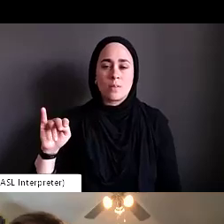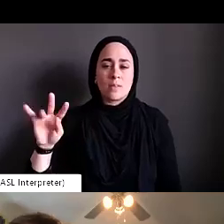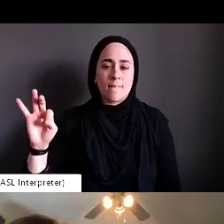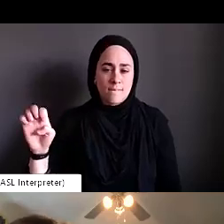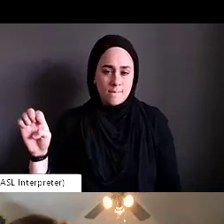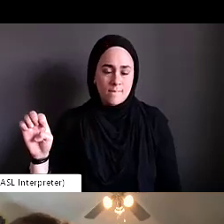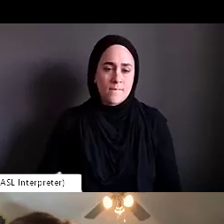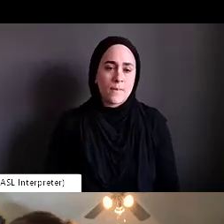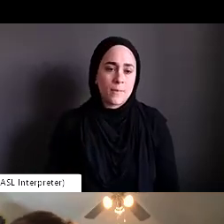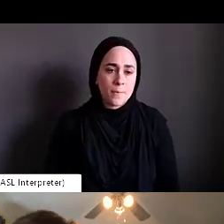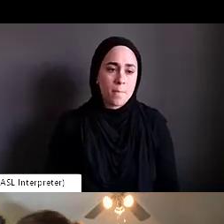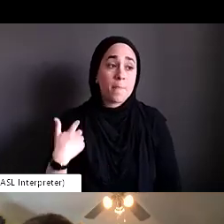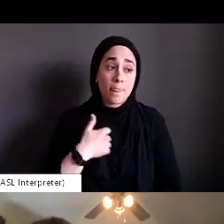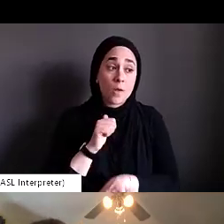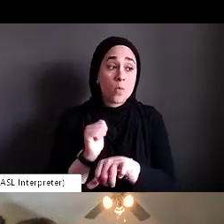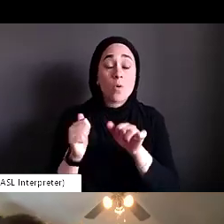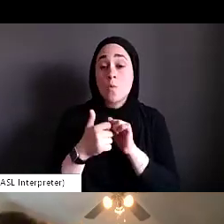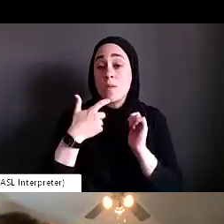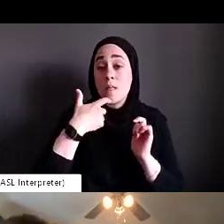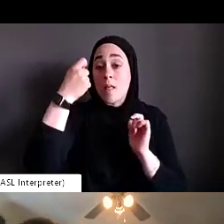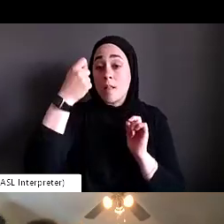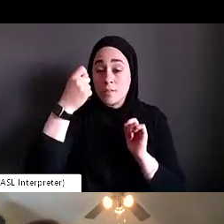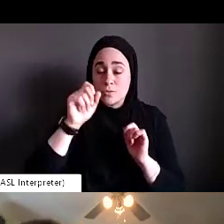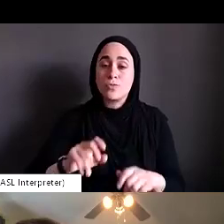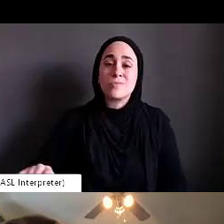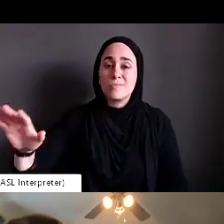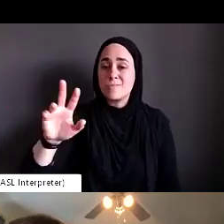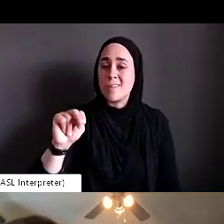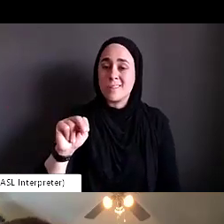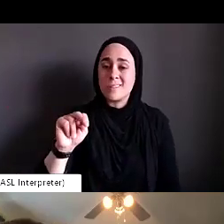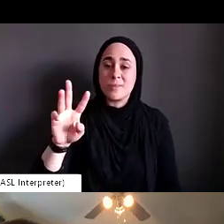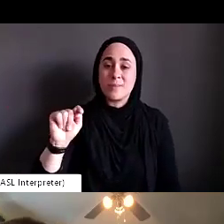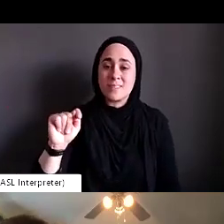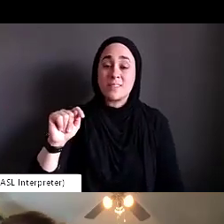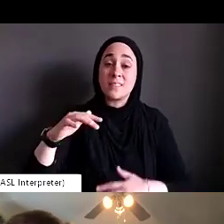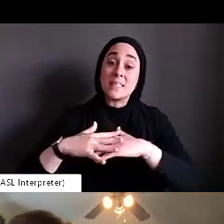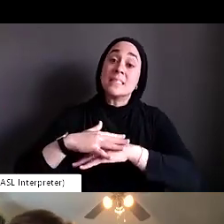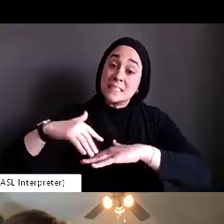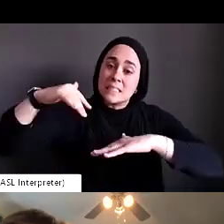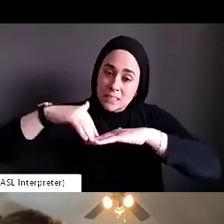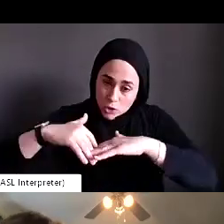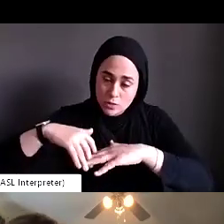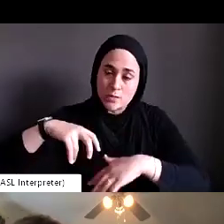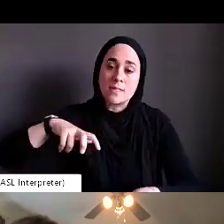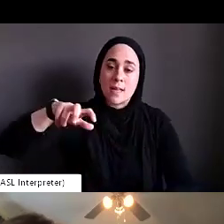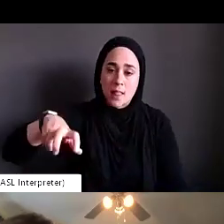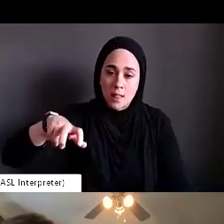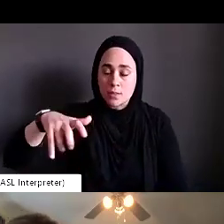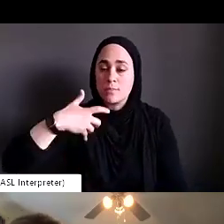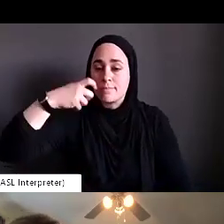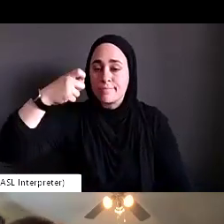We also worked with elders across the NWT, Indigenous elders across the NWT, to